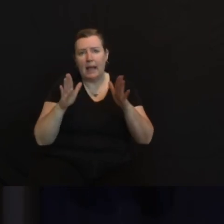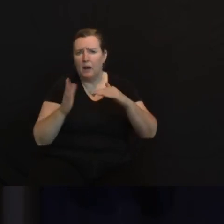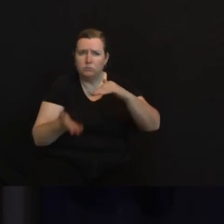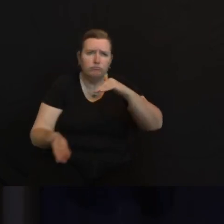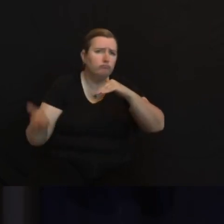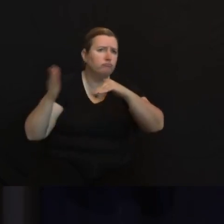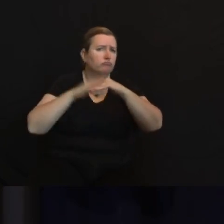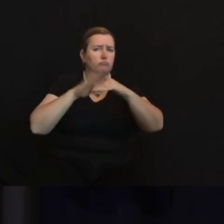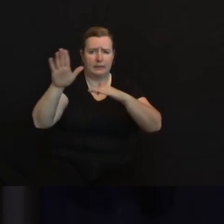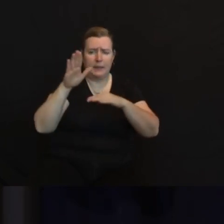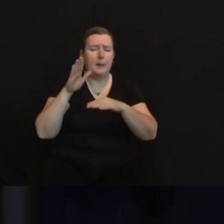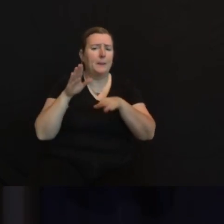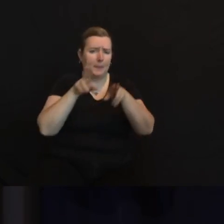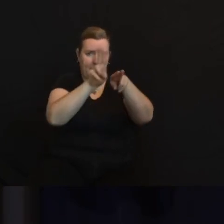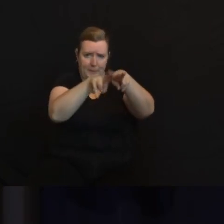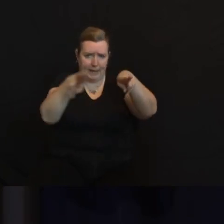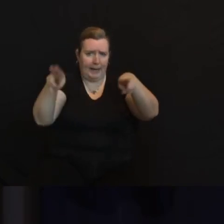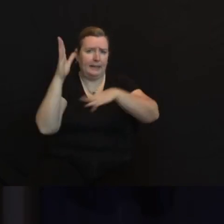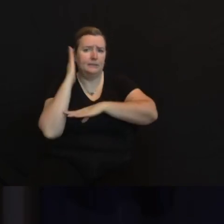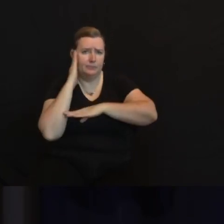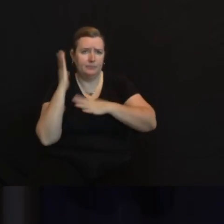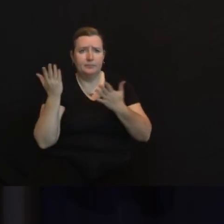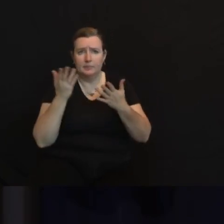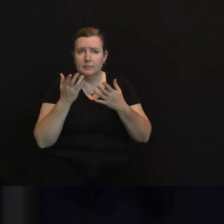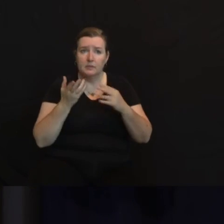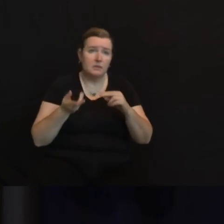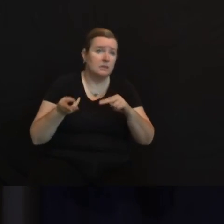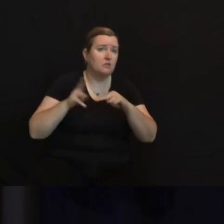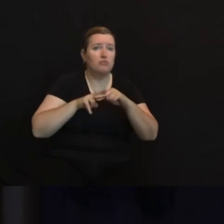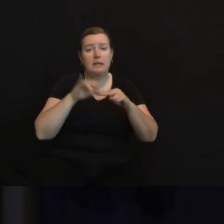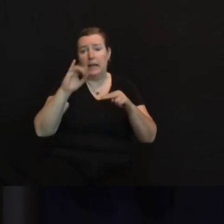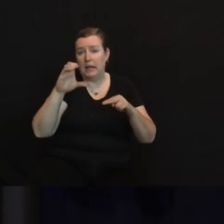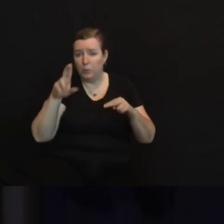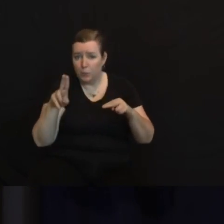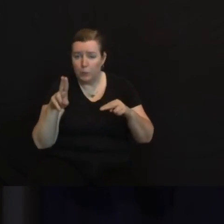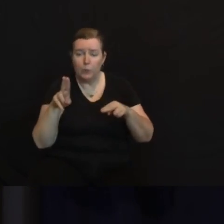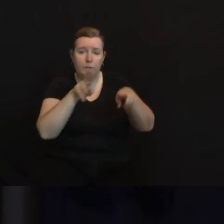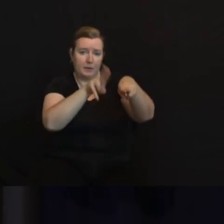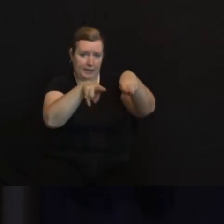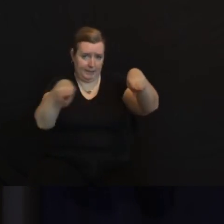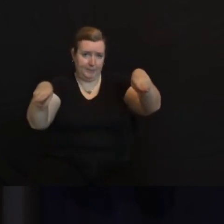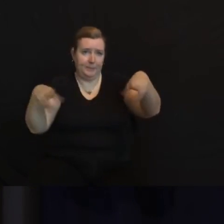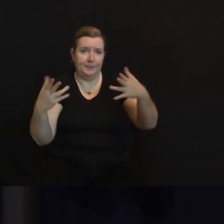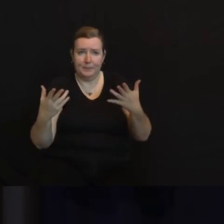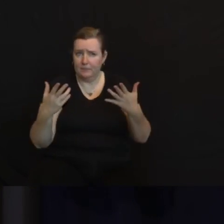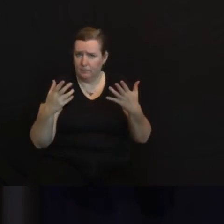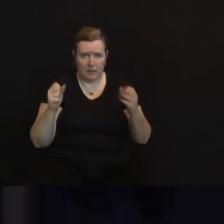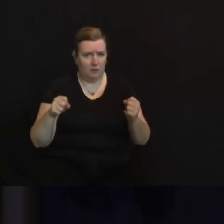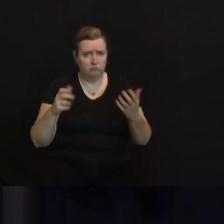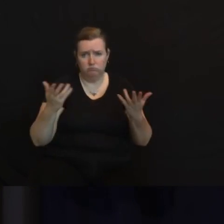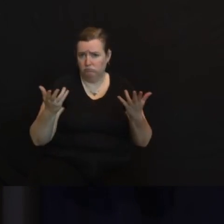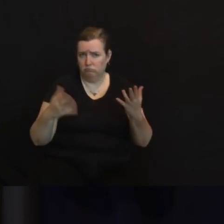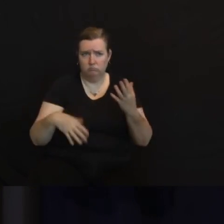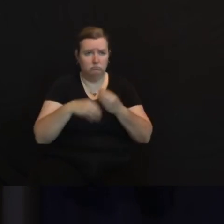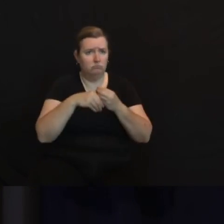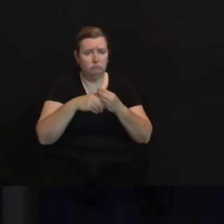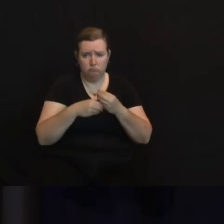their critical care bed complement, at a moment's notice. We